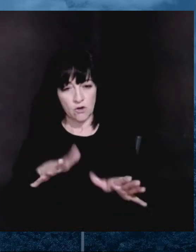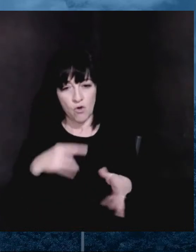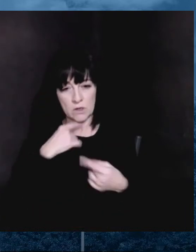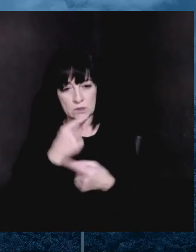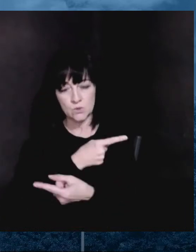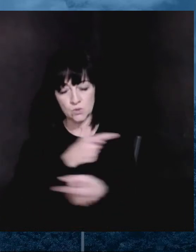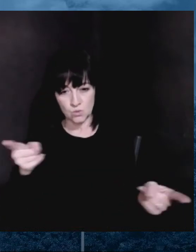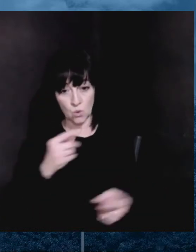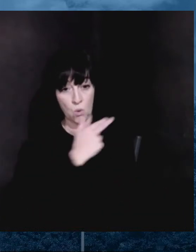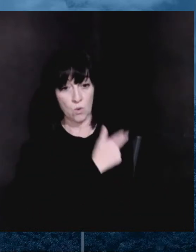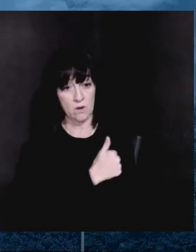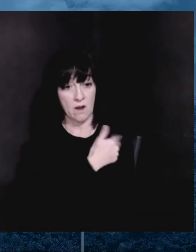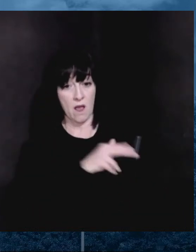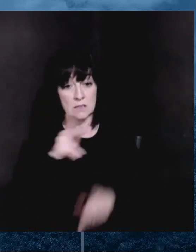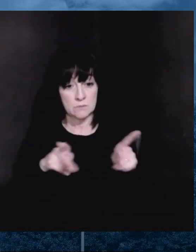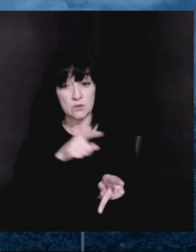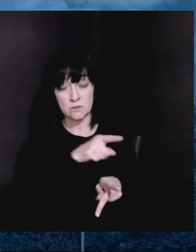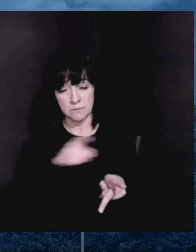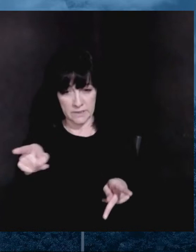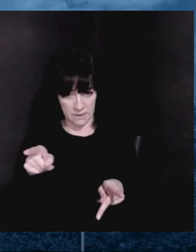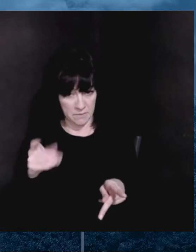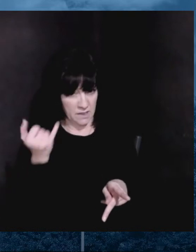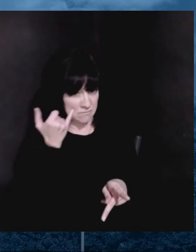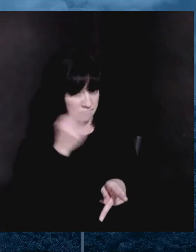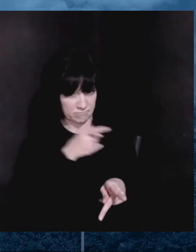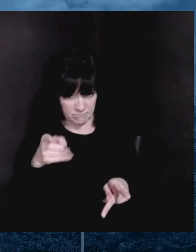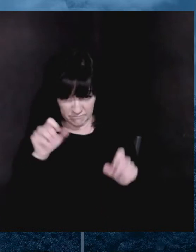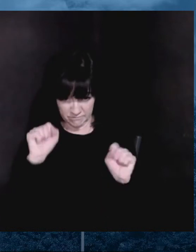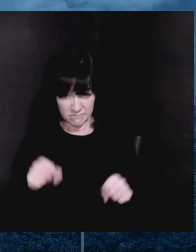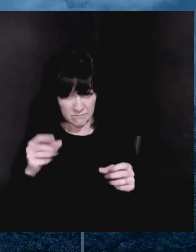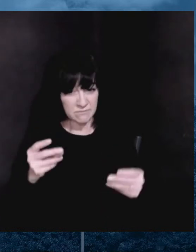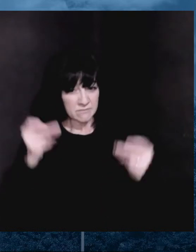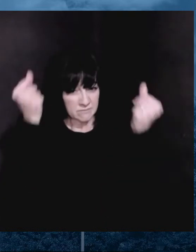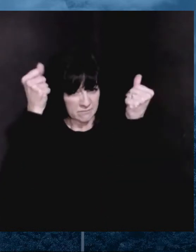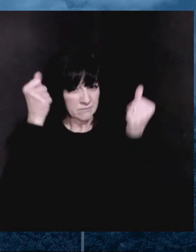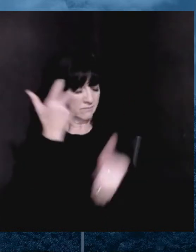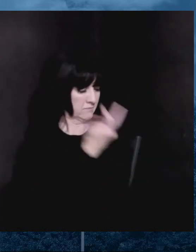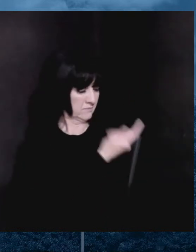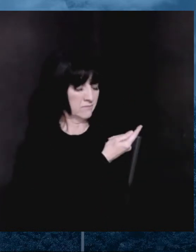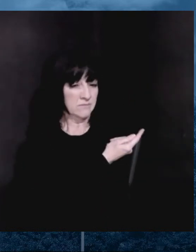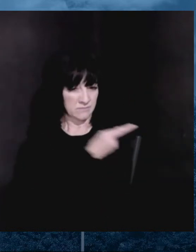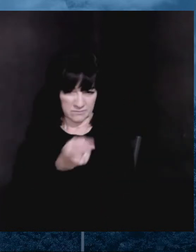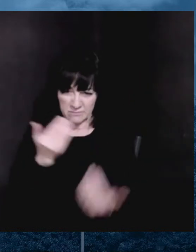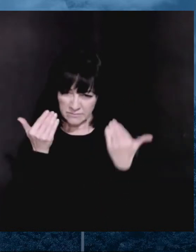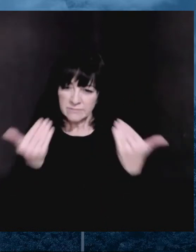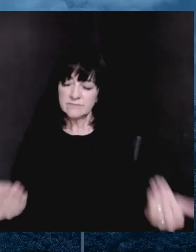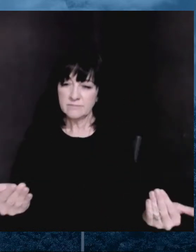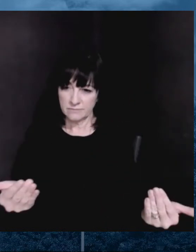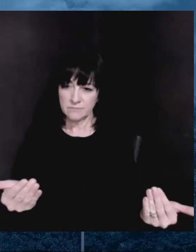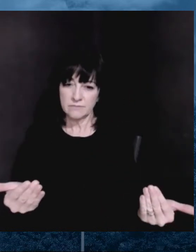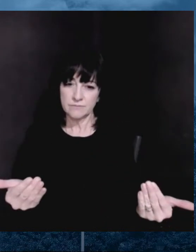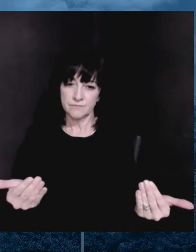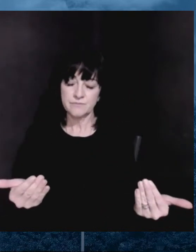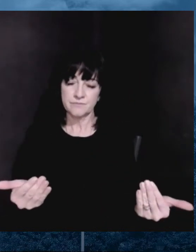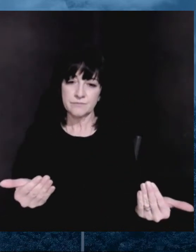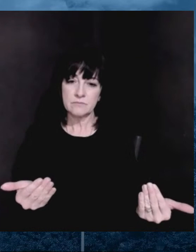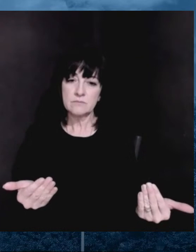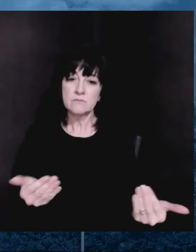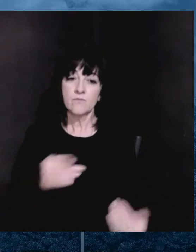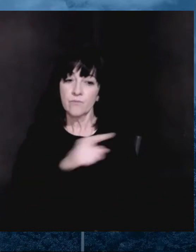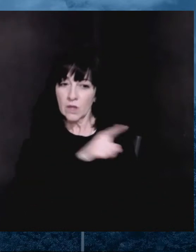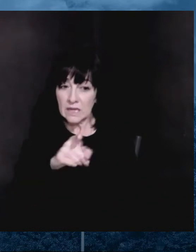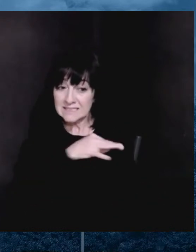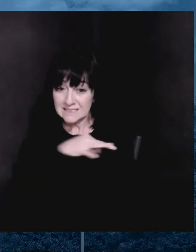and partner, especially with other healthcare providers in their network, to get the providers and their